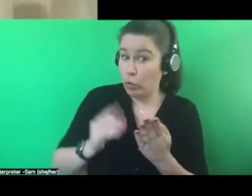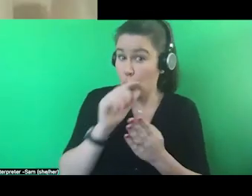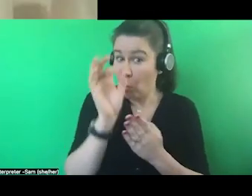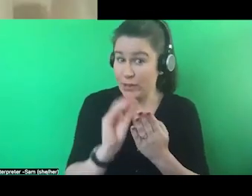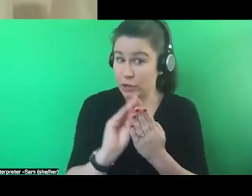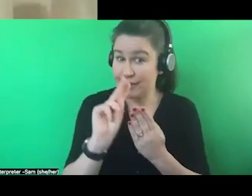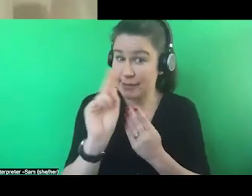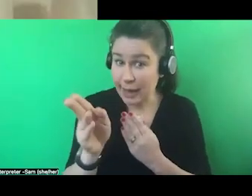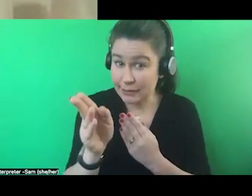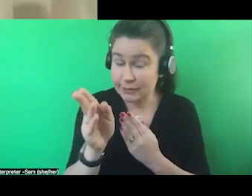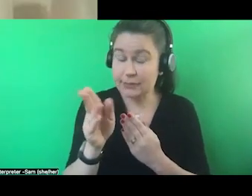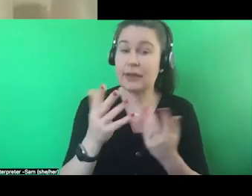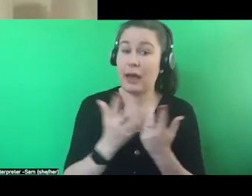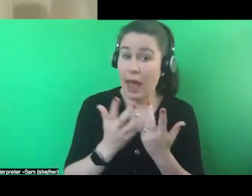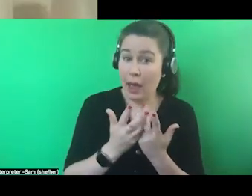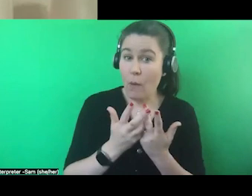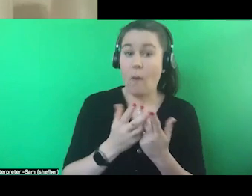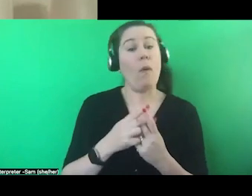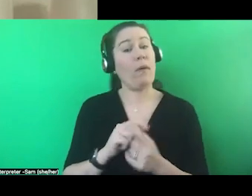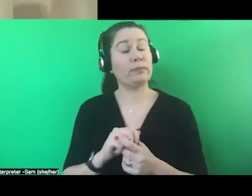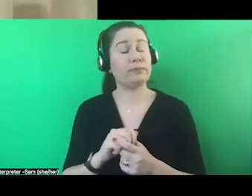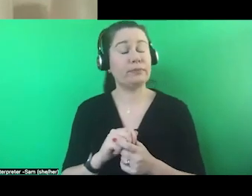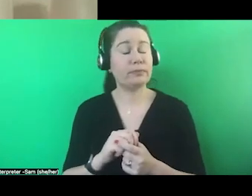questions, click on the